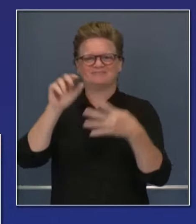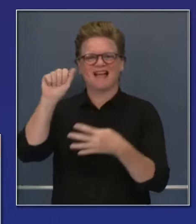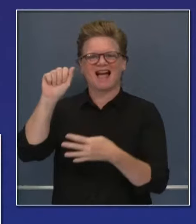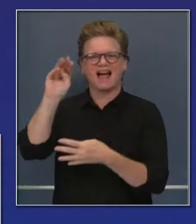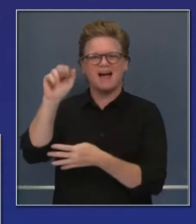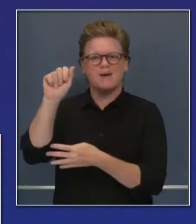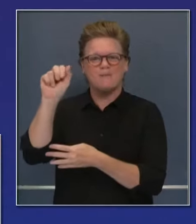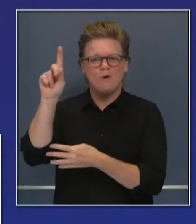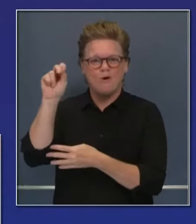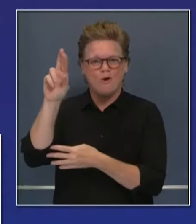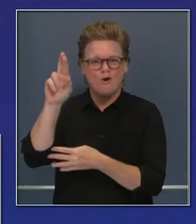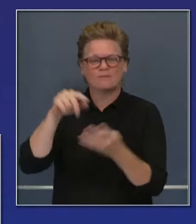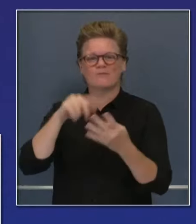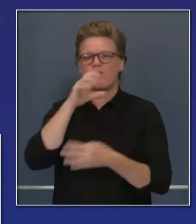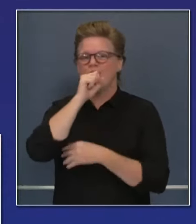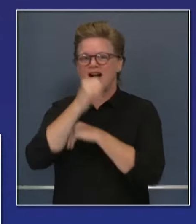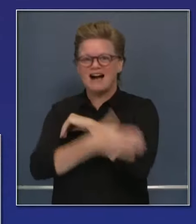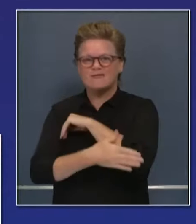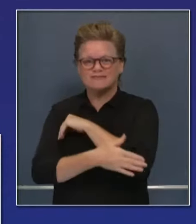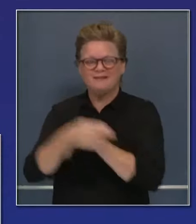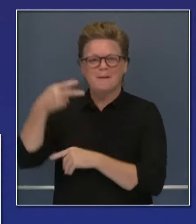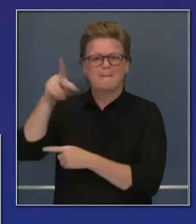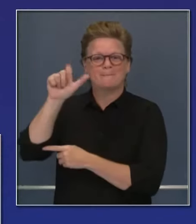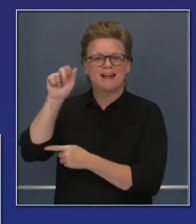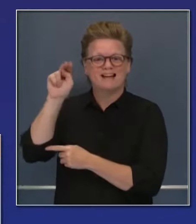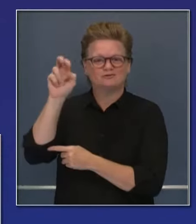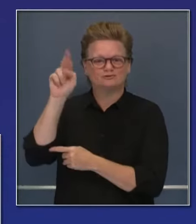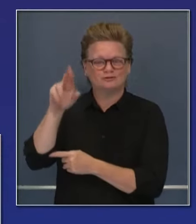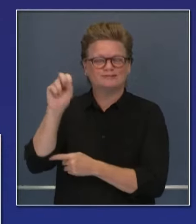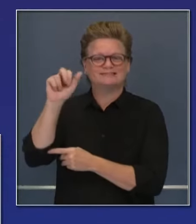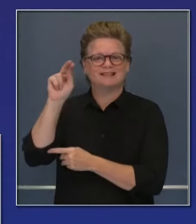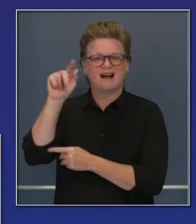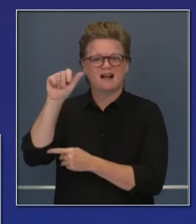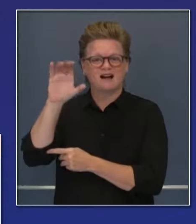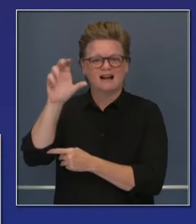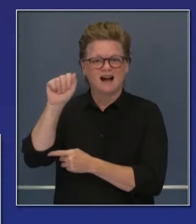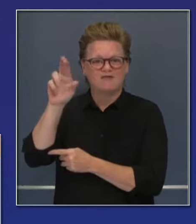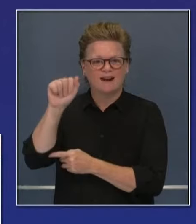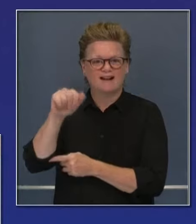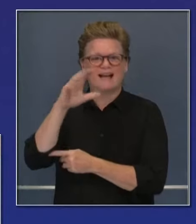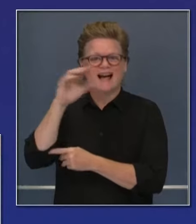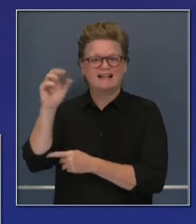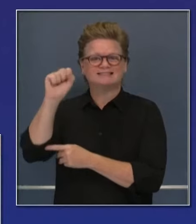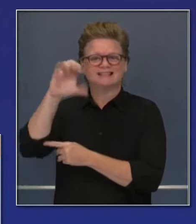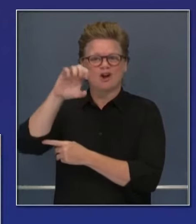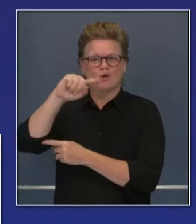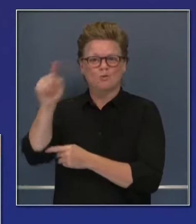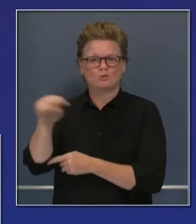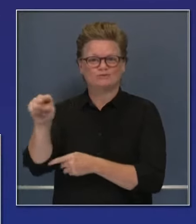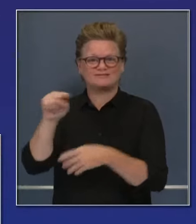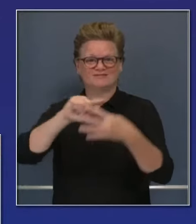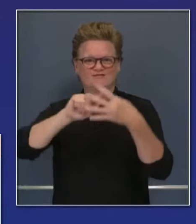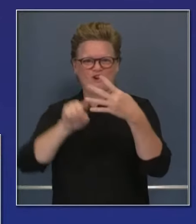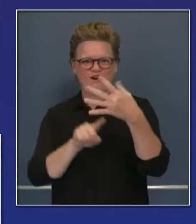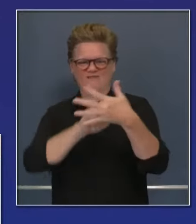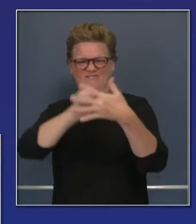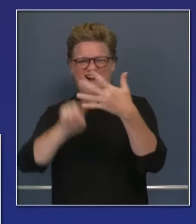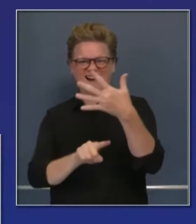all moved from purple to red, meaning that they have now met for 2 consecutive weeks